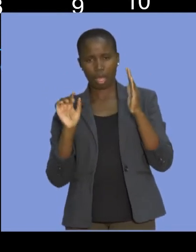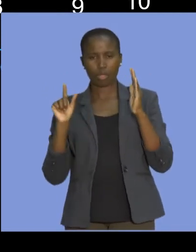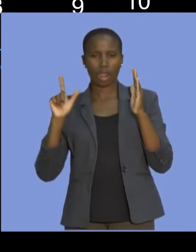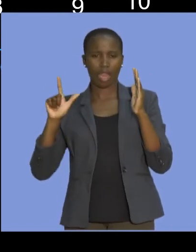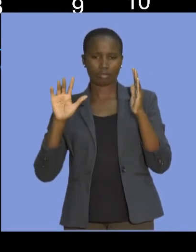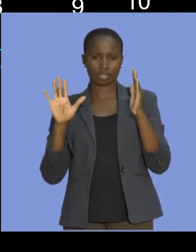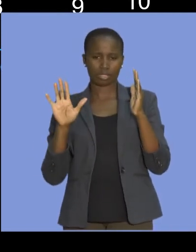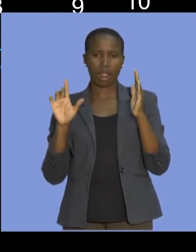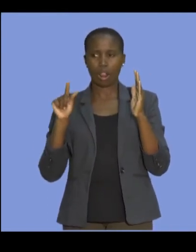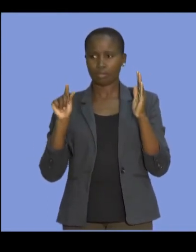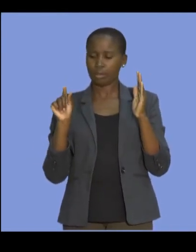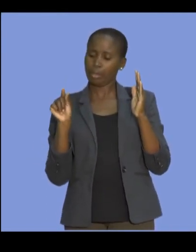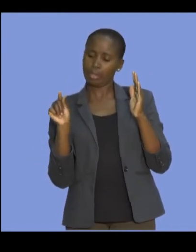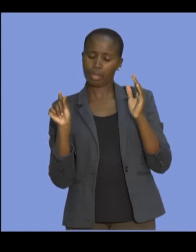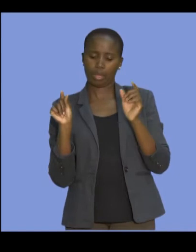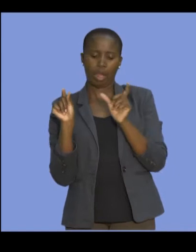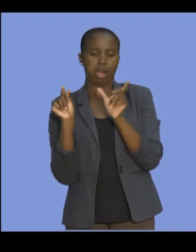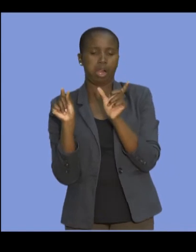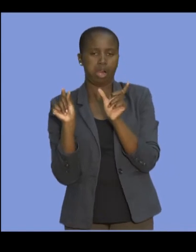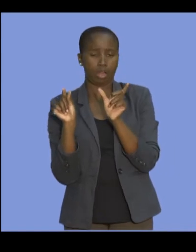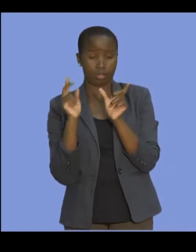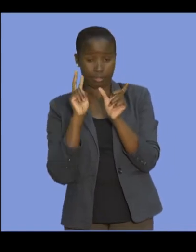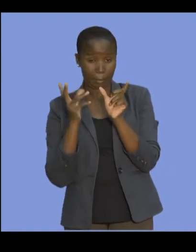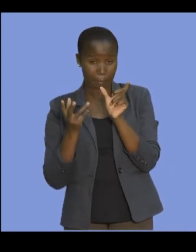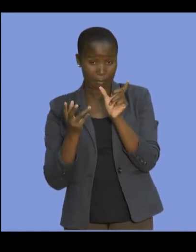Okay? Let's look at class C.